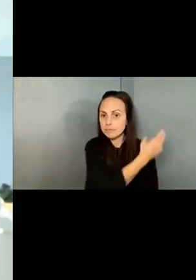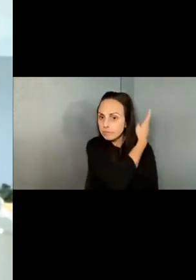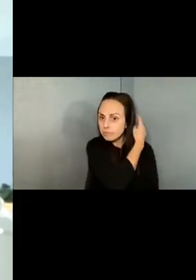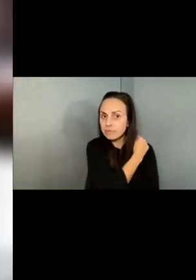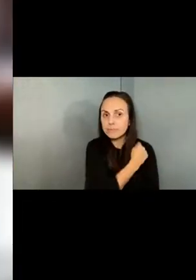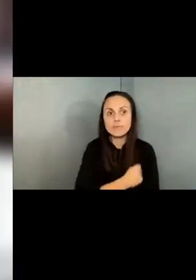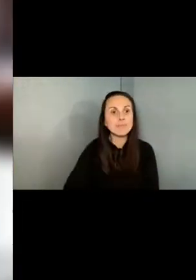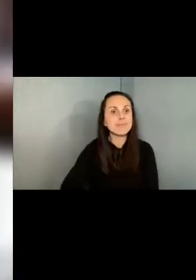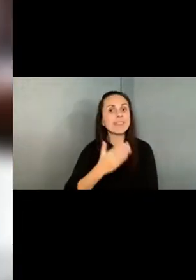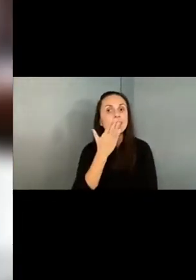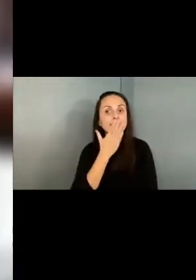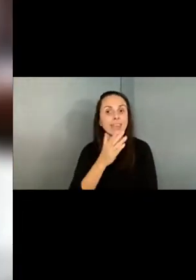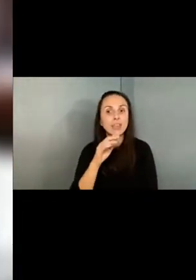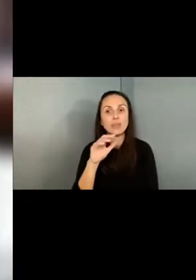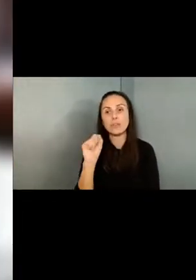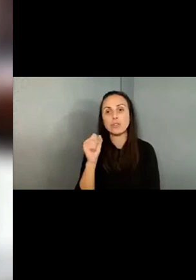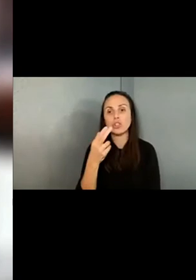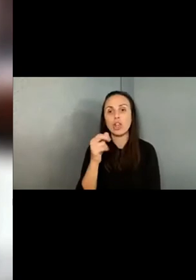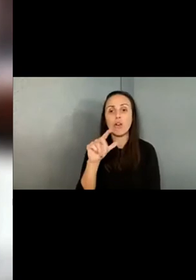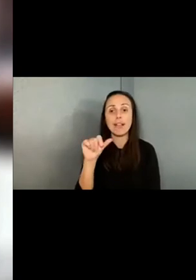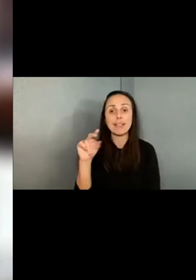Thanks so much, Jennifer.